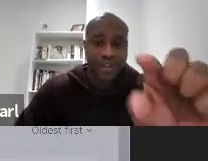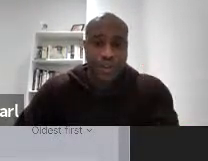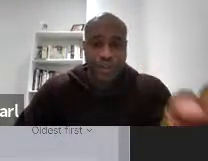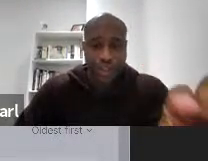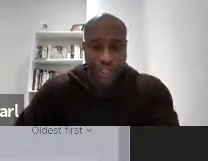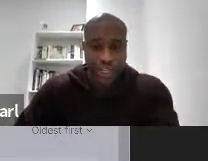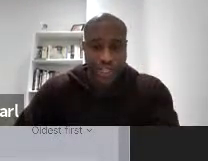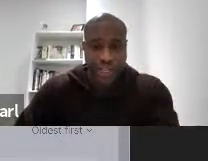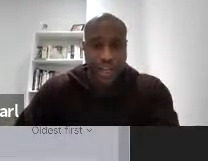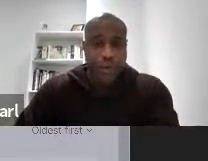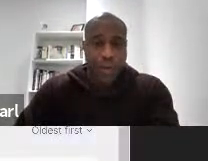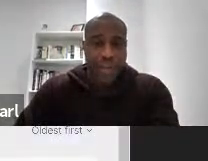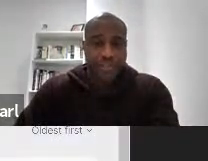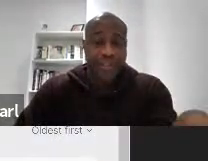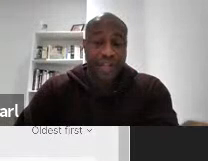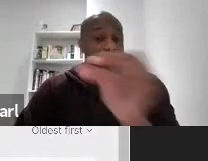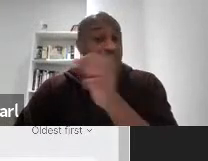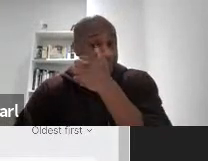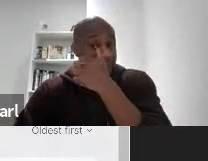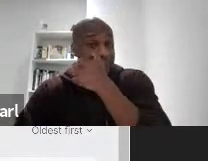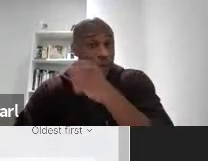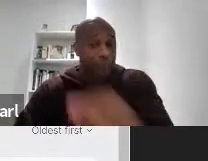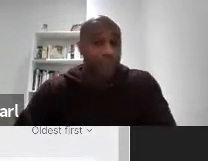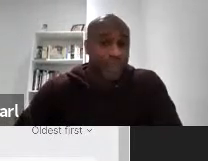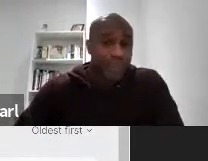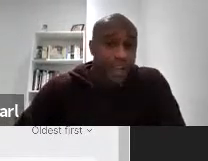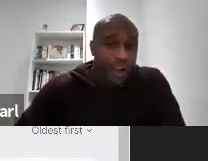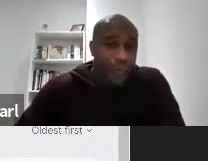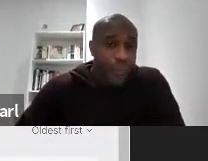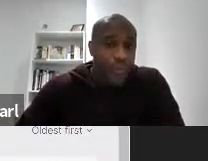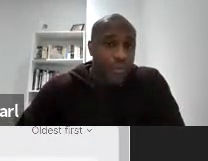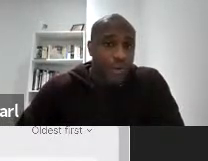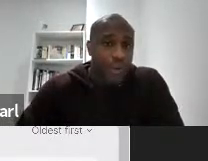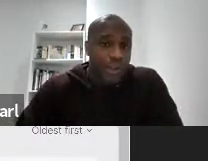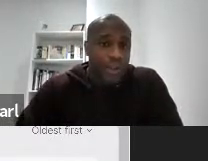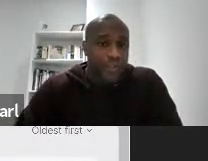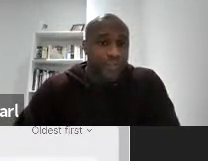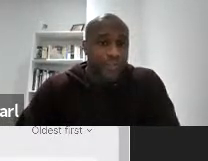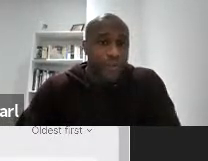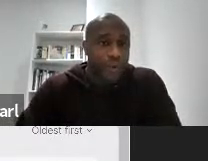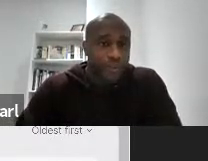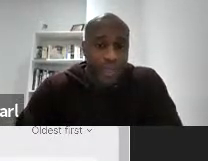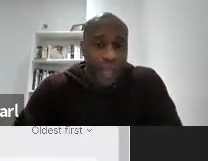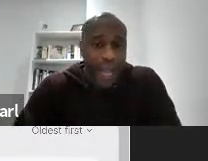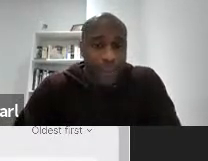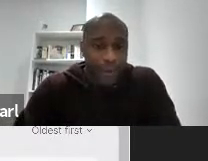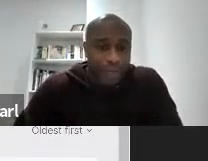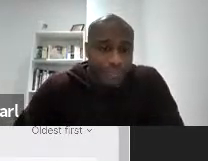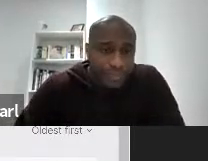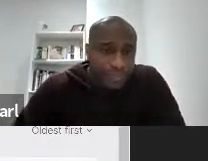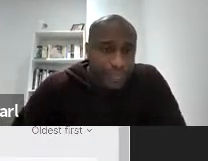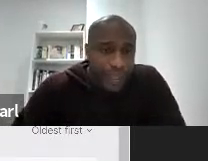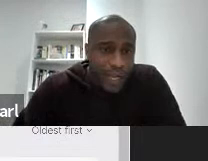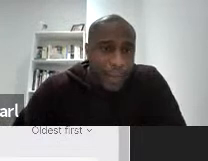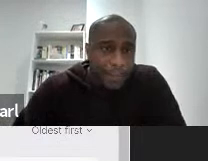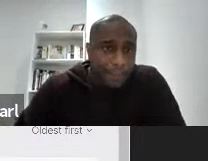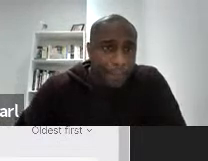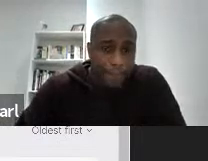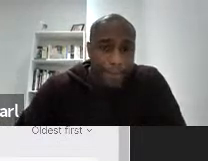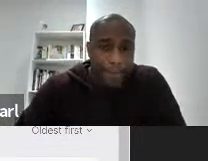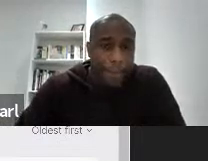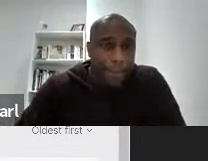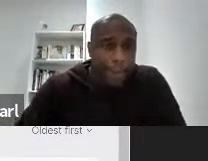this Google Sheets with the Glide platform. We will look for our